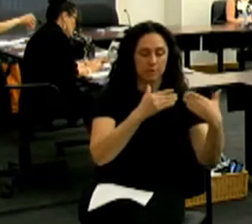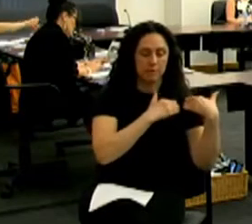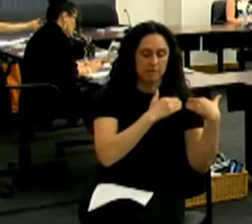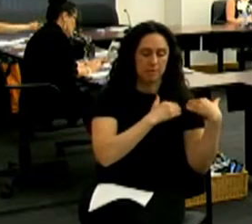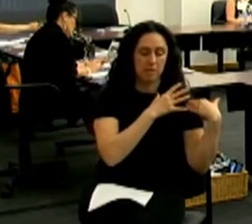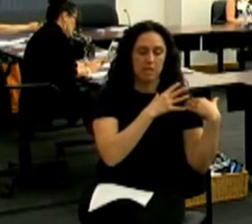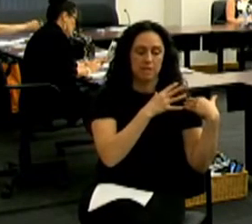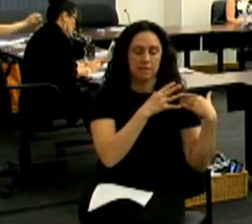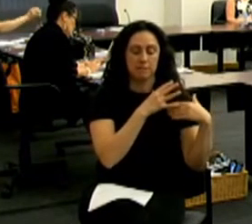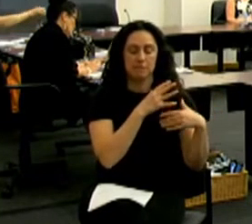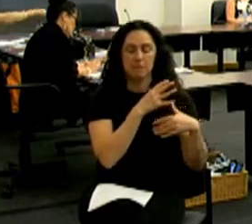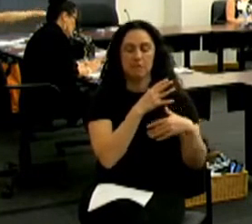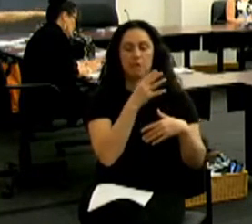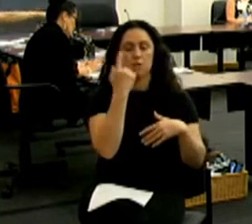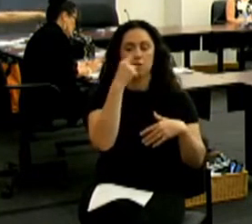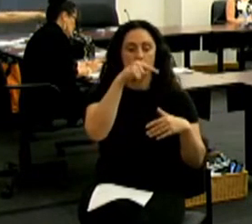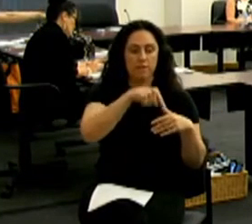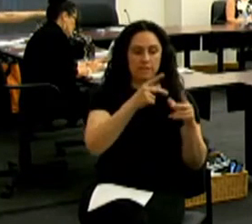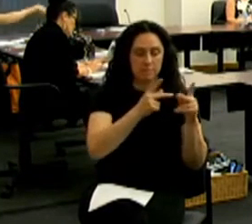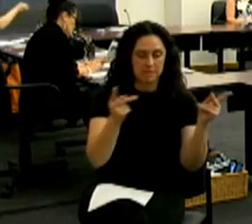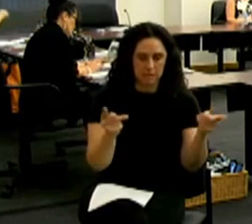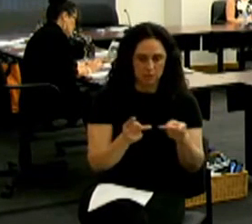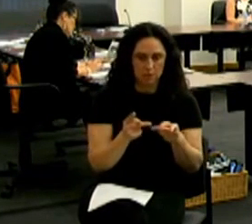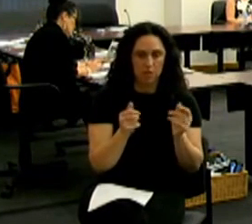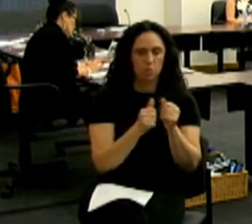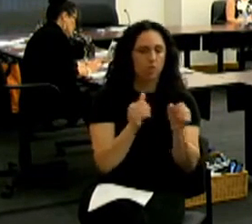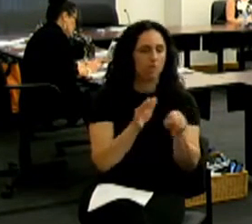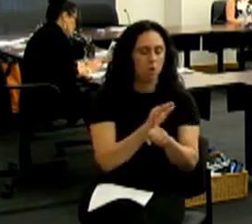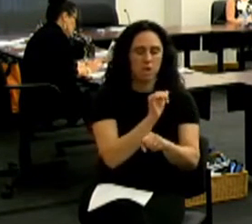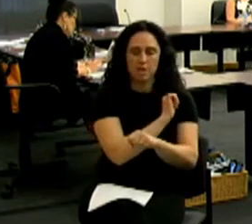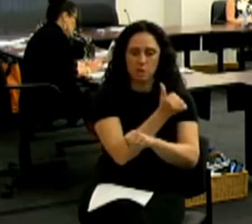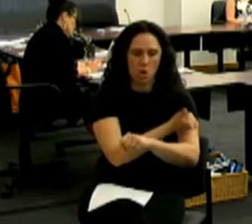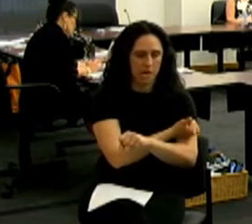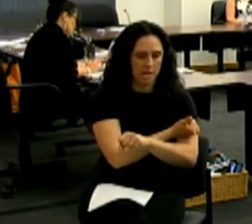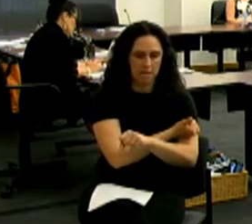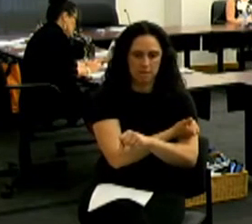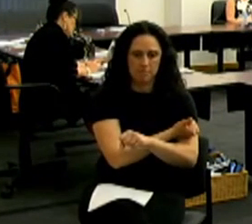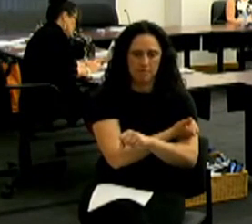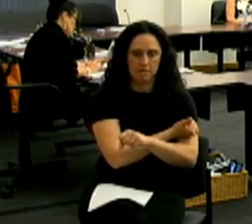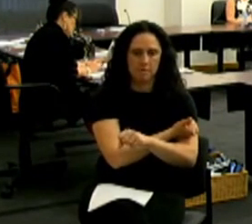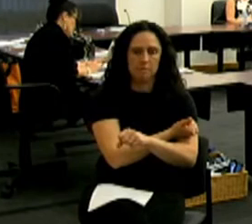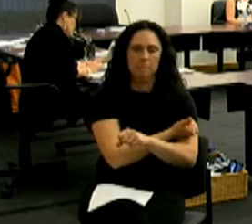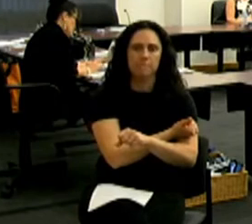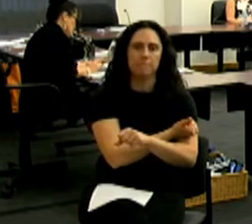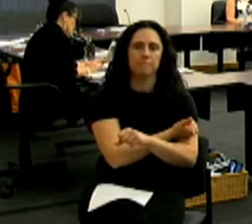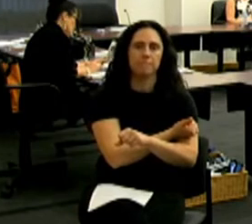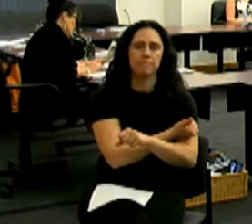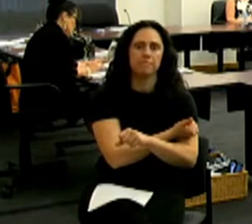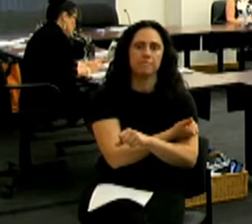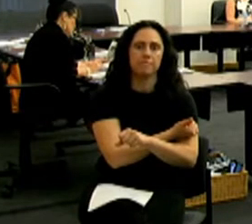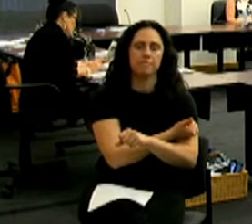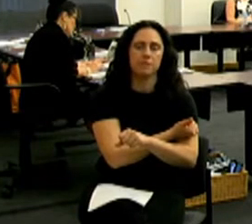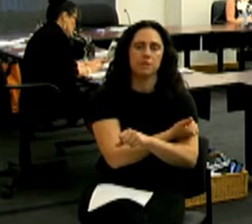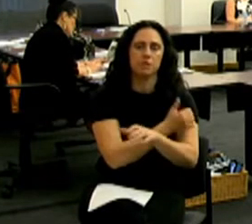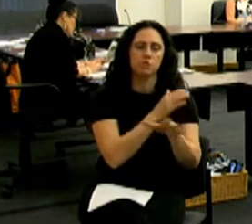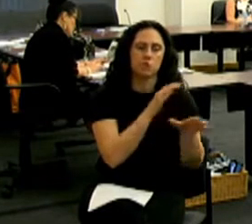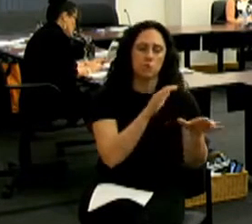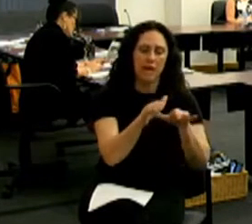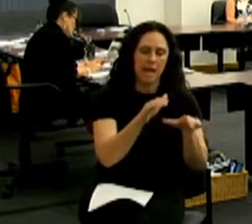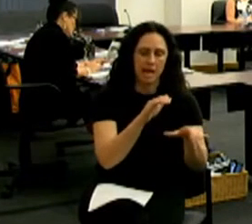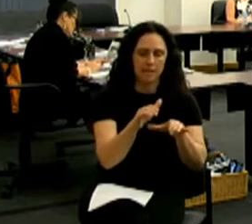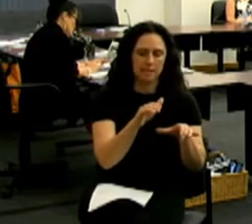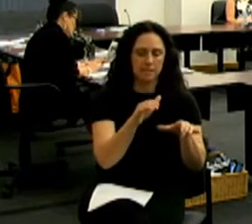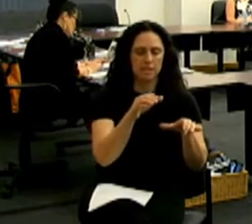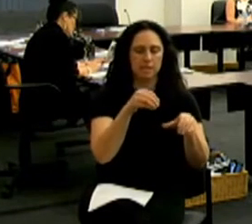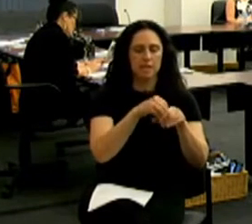and duties of this position with full authority to act in